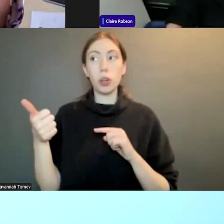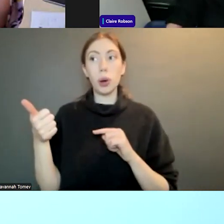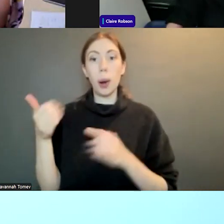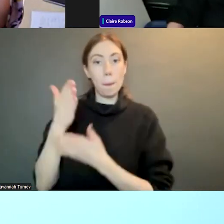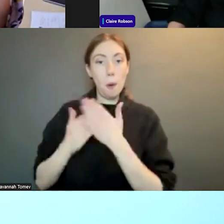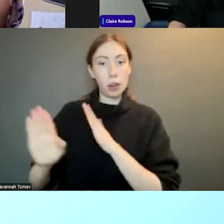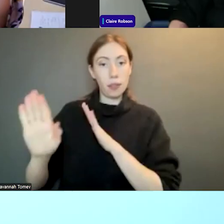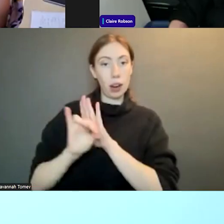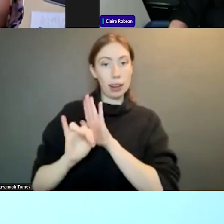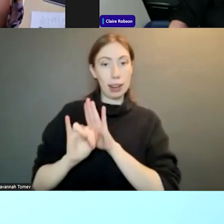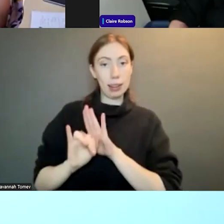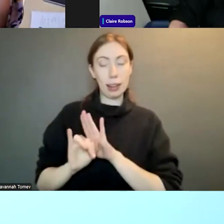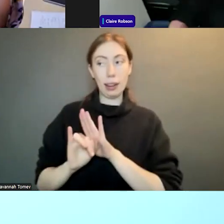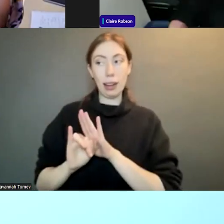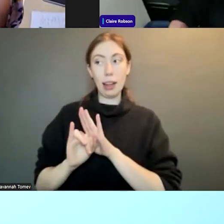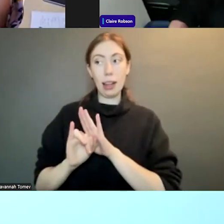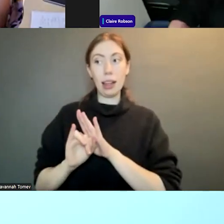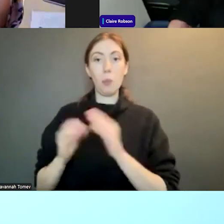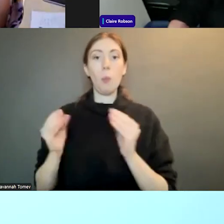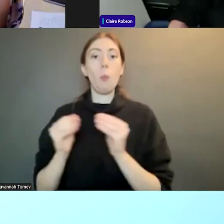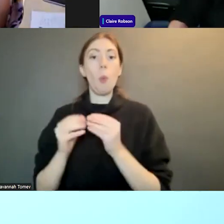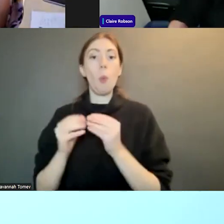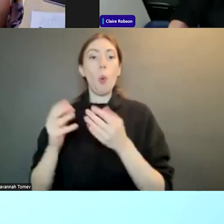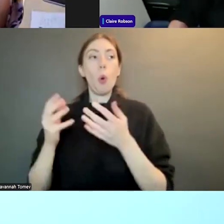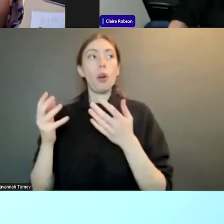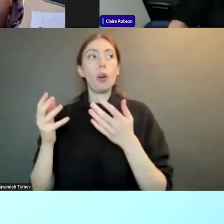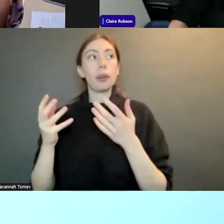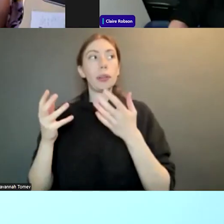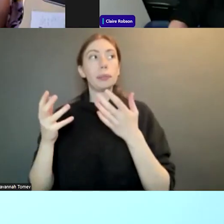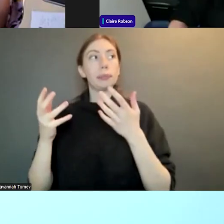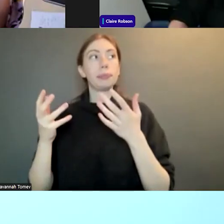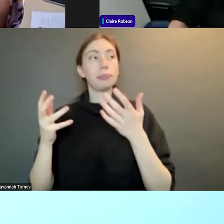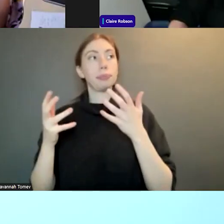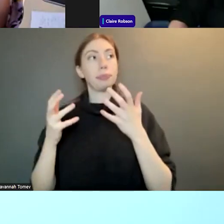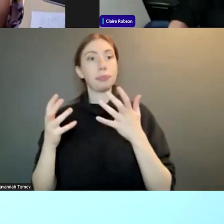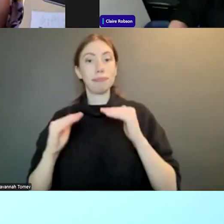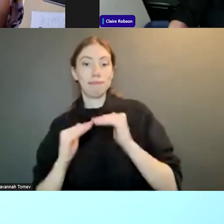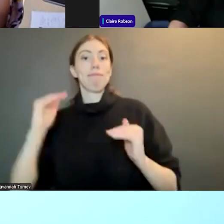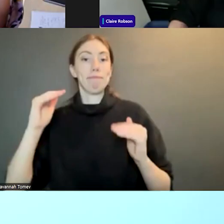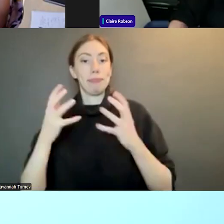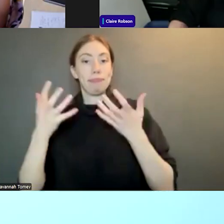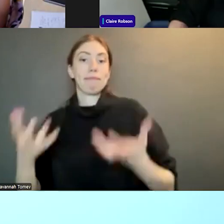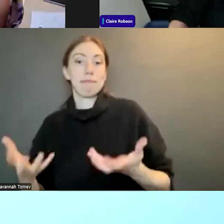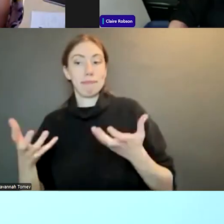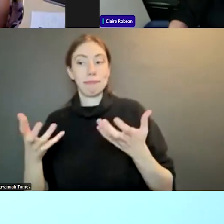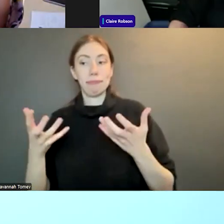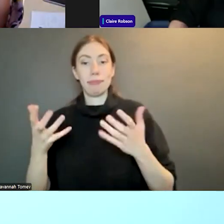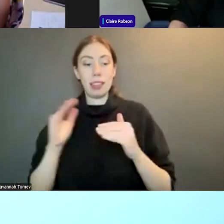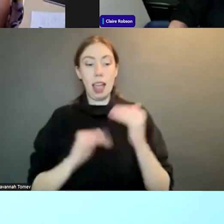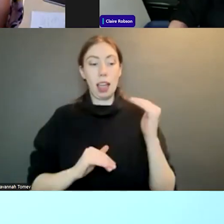SOGI. And so I would refer you to the collection of